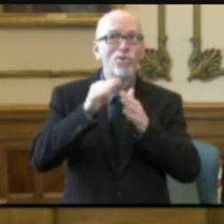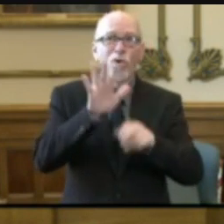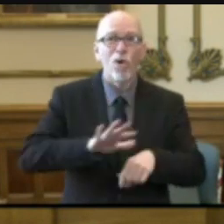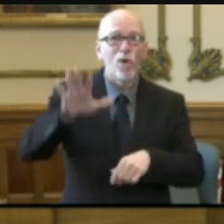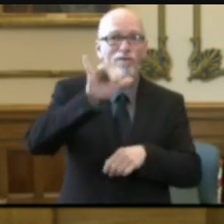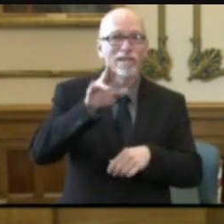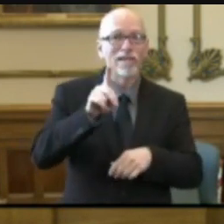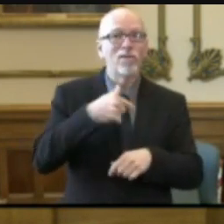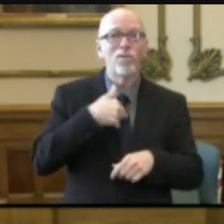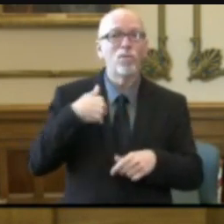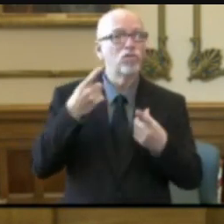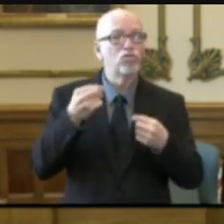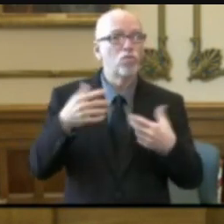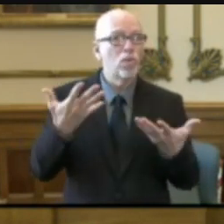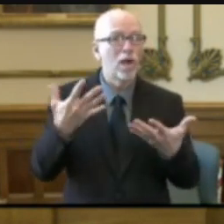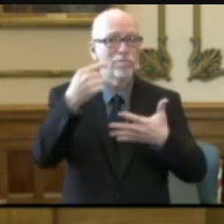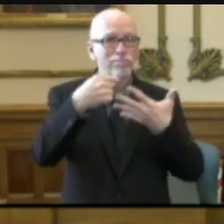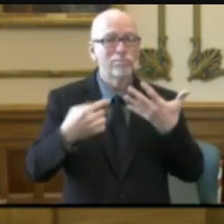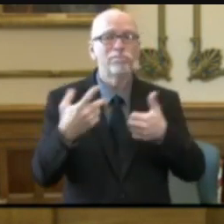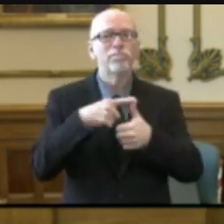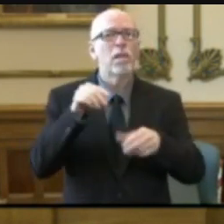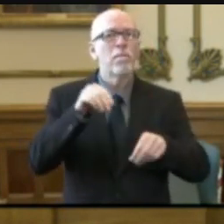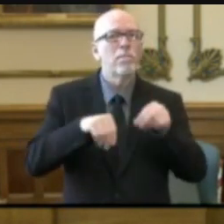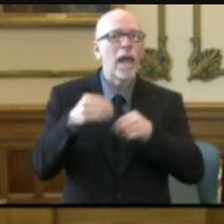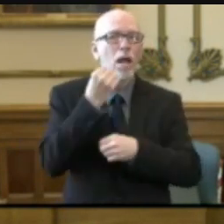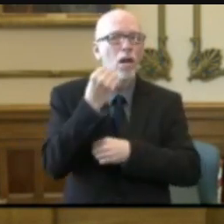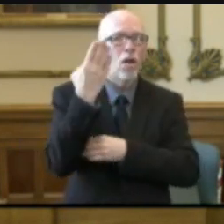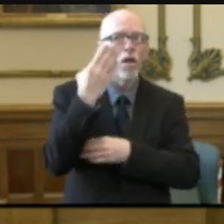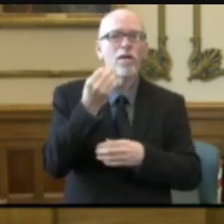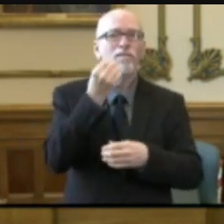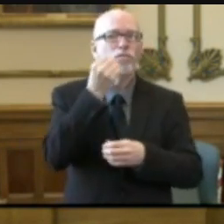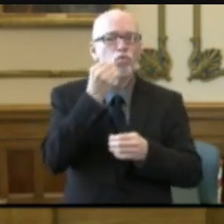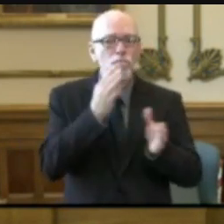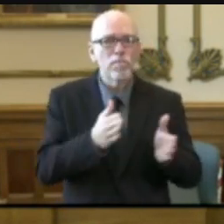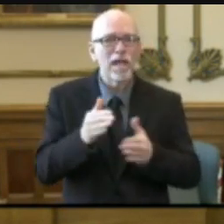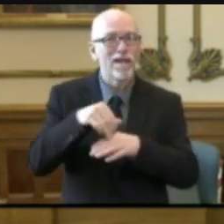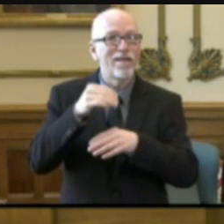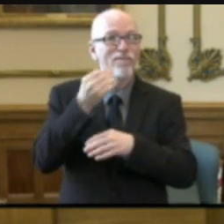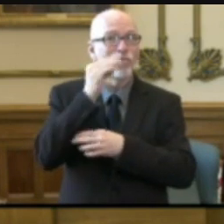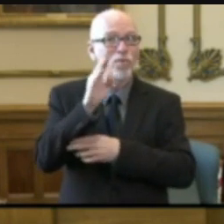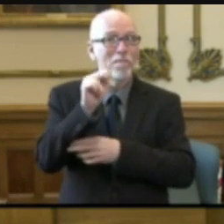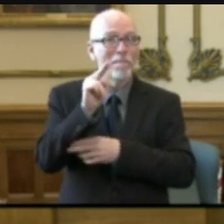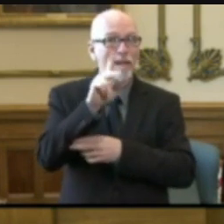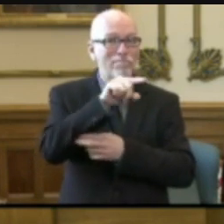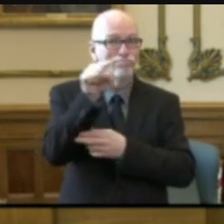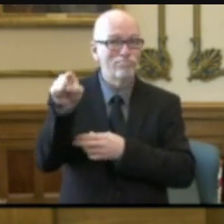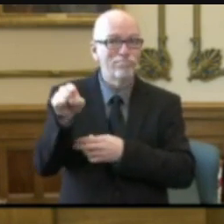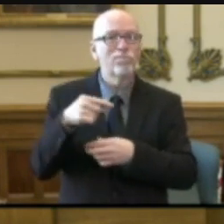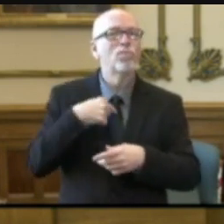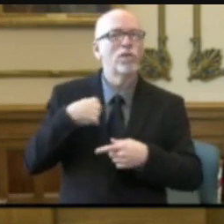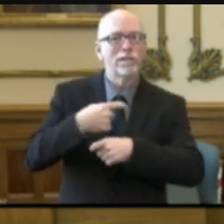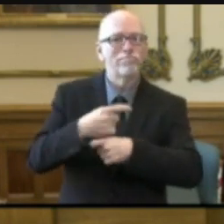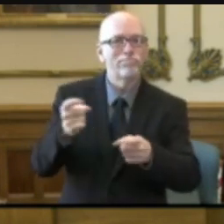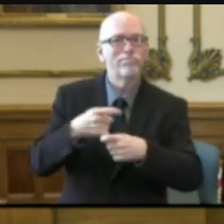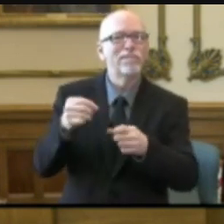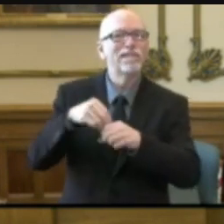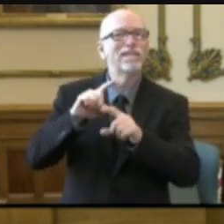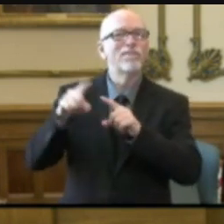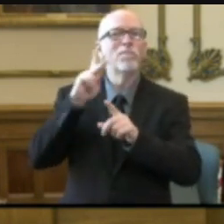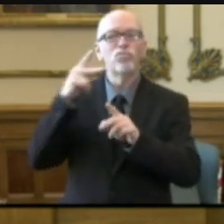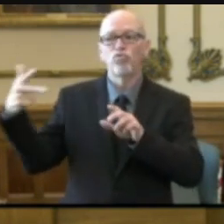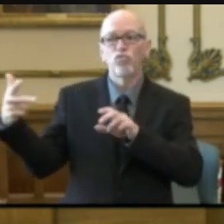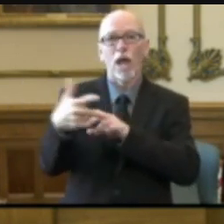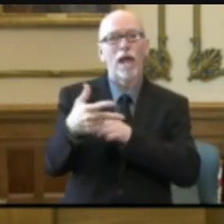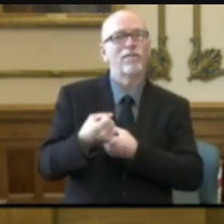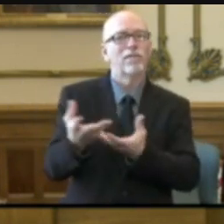our efforts include packing lunches and preparing meals at local food banks to be handed out in drive-through